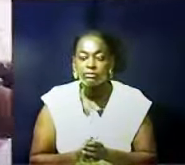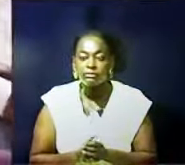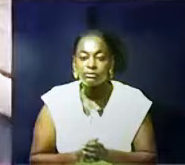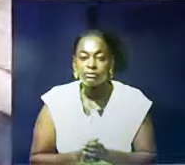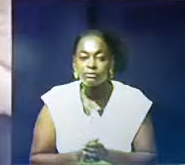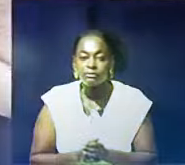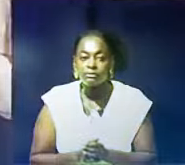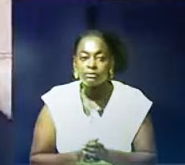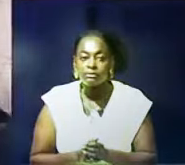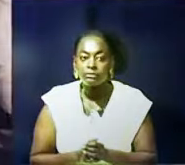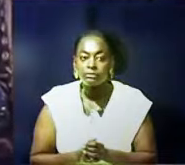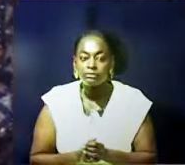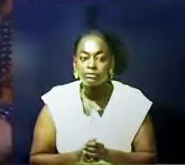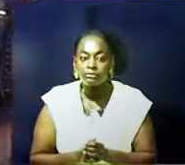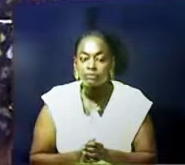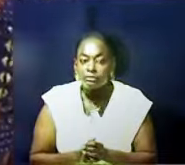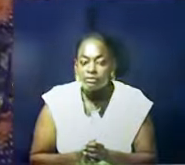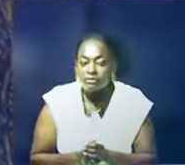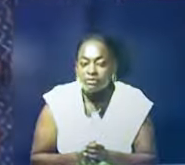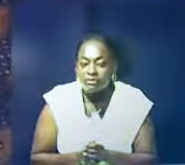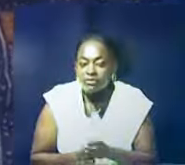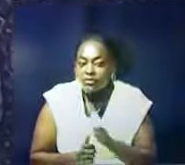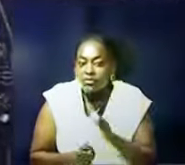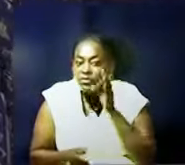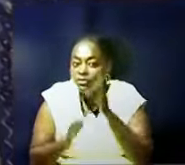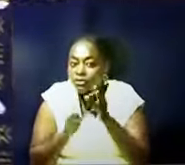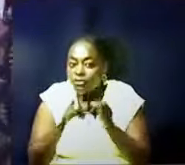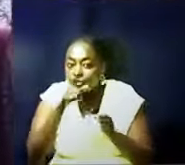Lack of closeness with the master